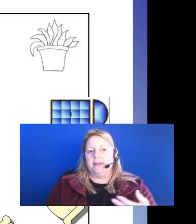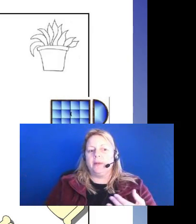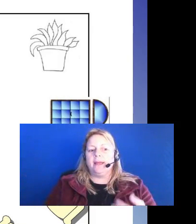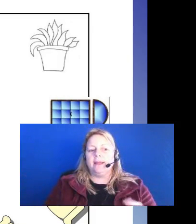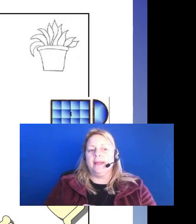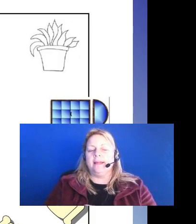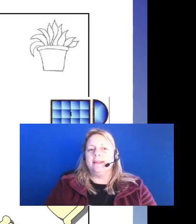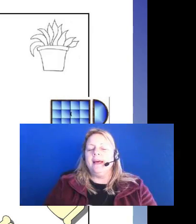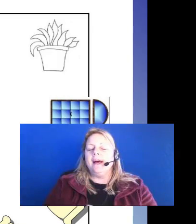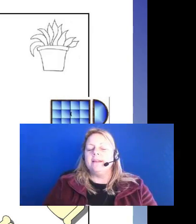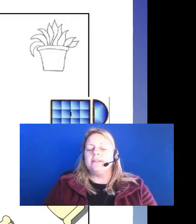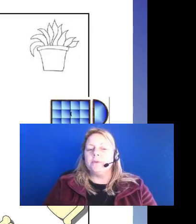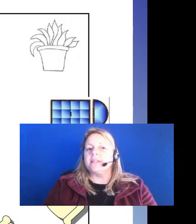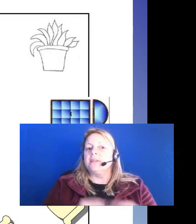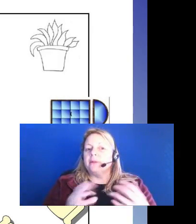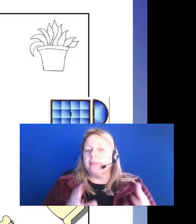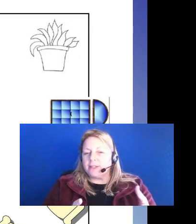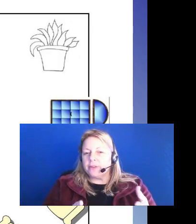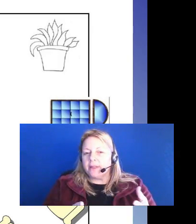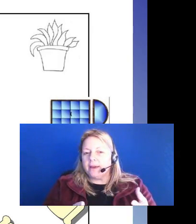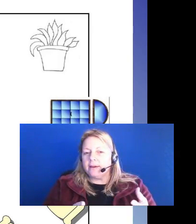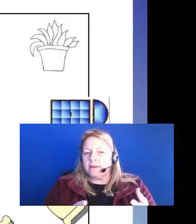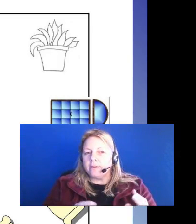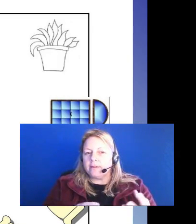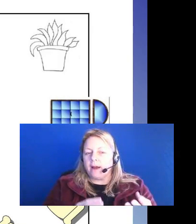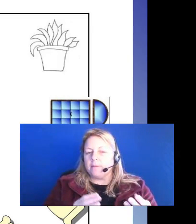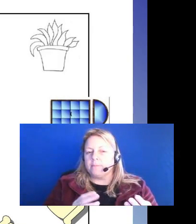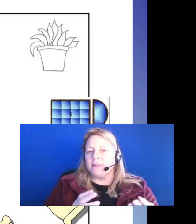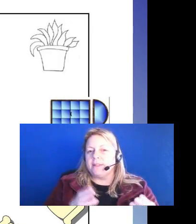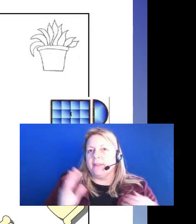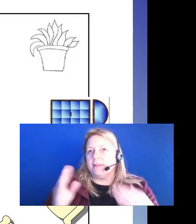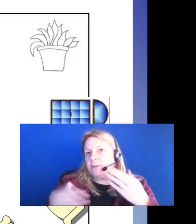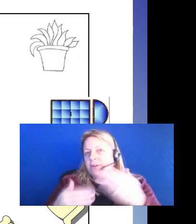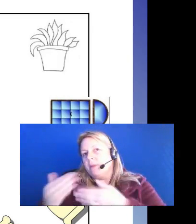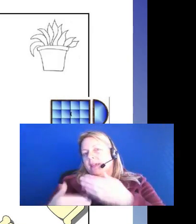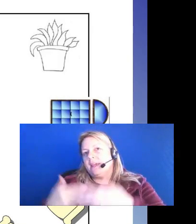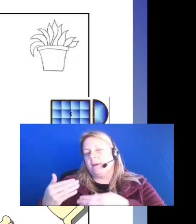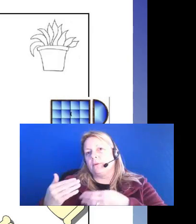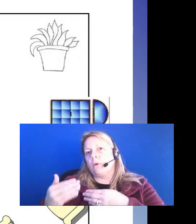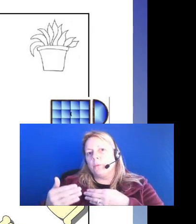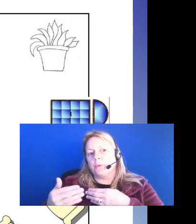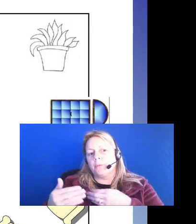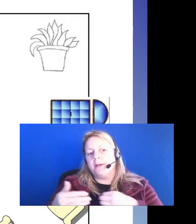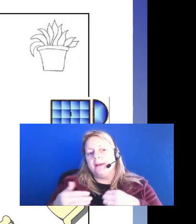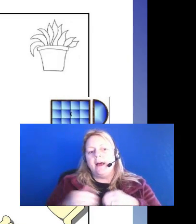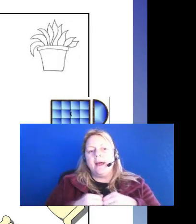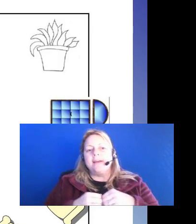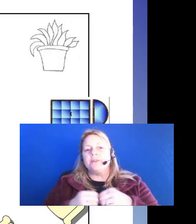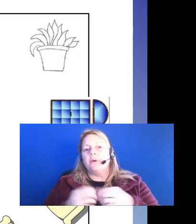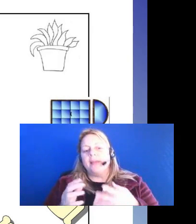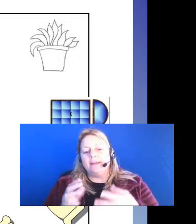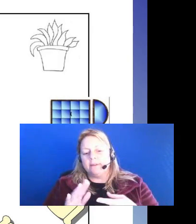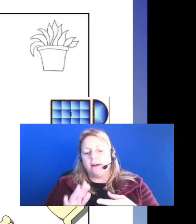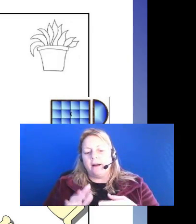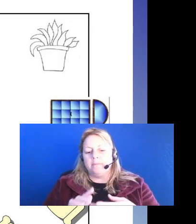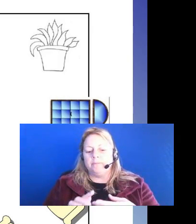per se, okay? And students can relate to that, and then they could be thinking about their own room.